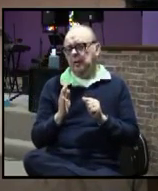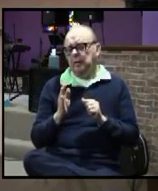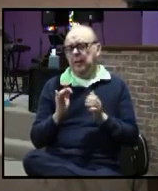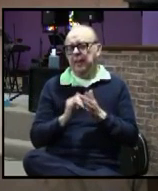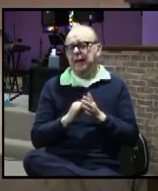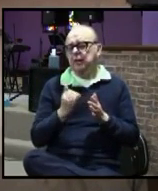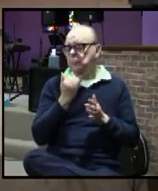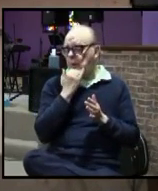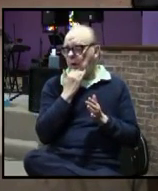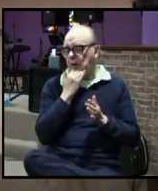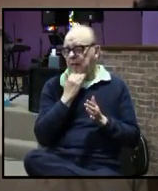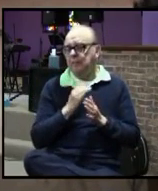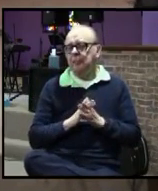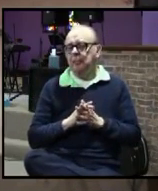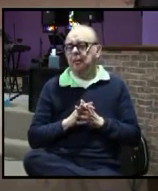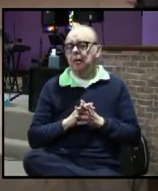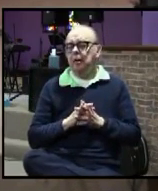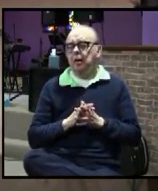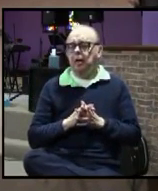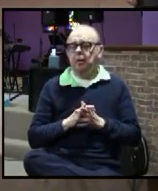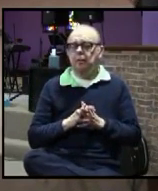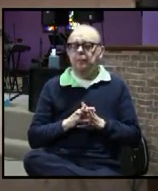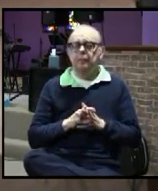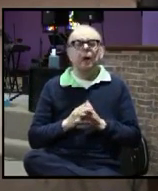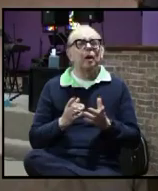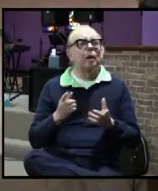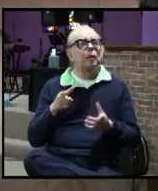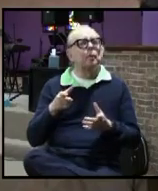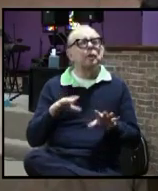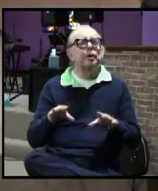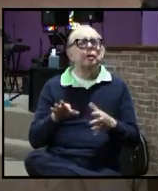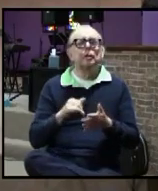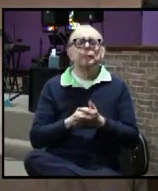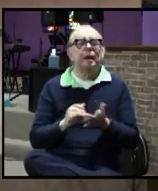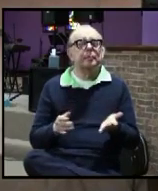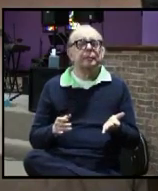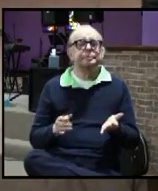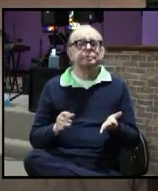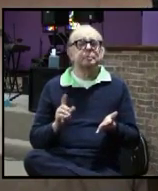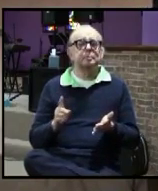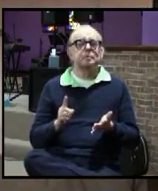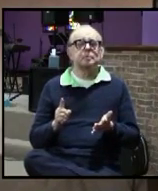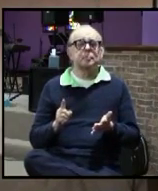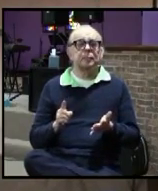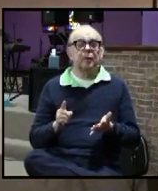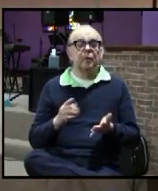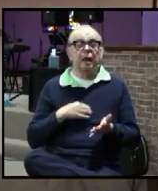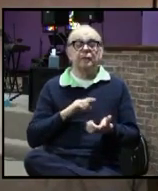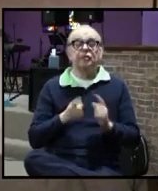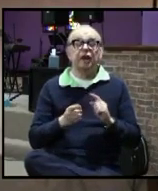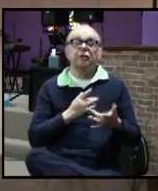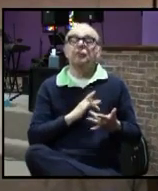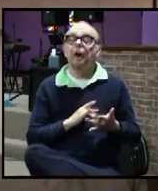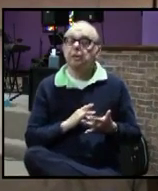God that it's wrong. What are you going to do about it? That's where we have a change of